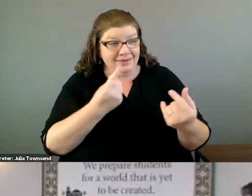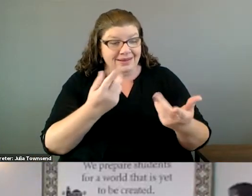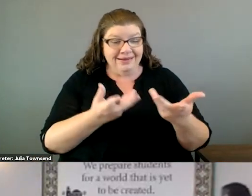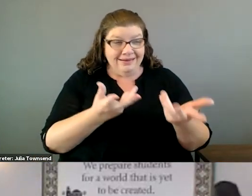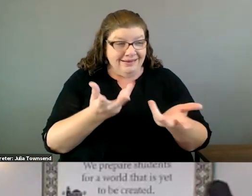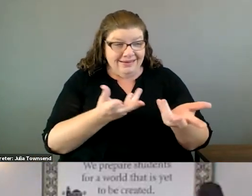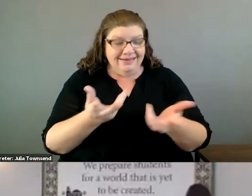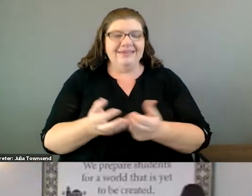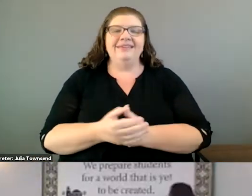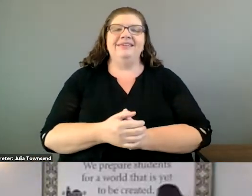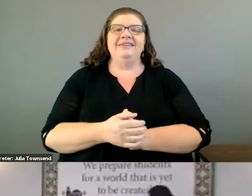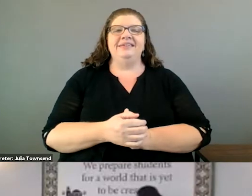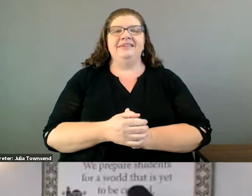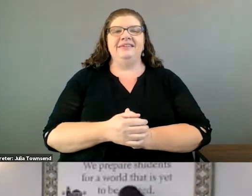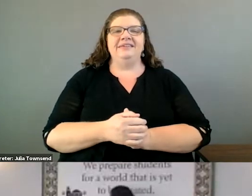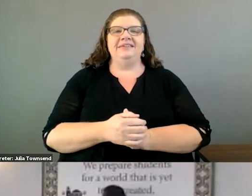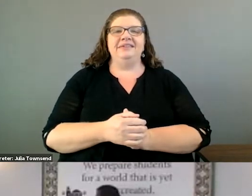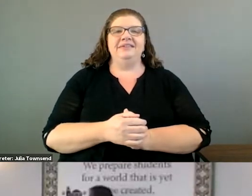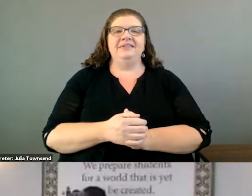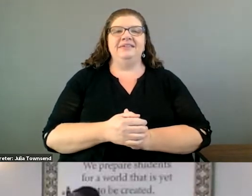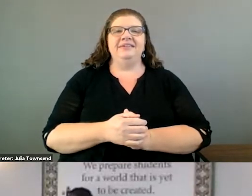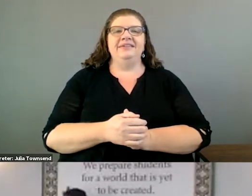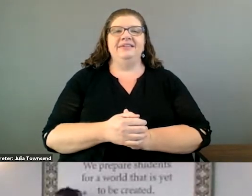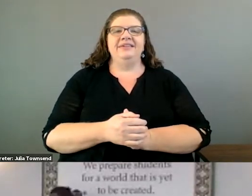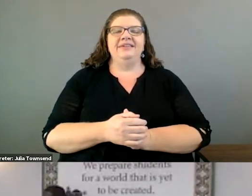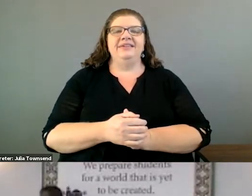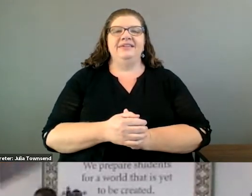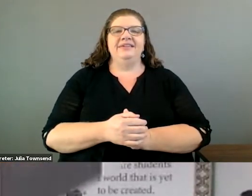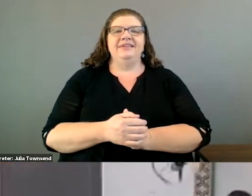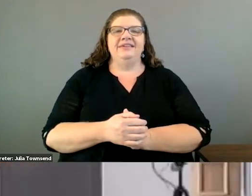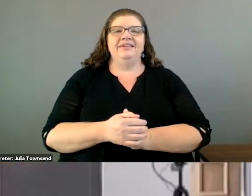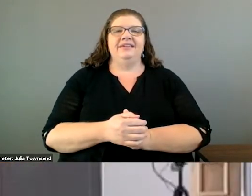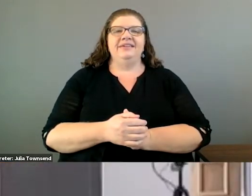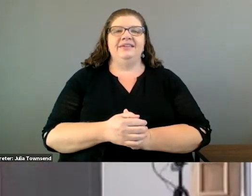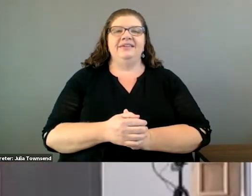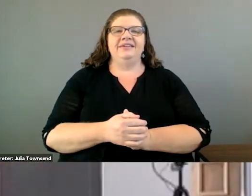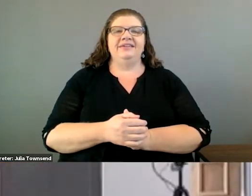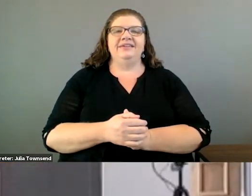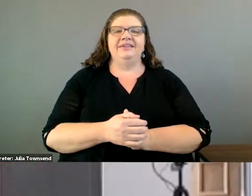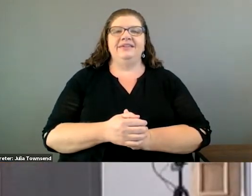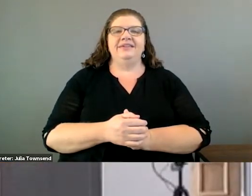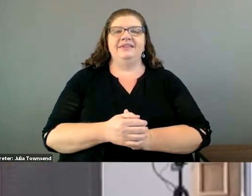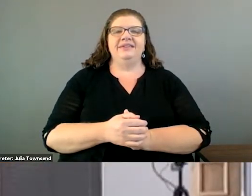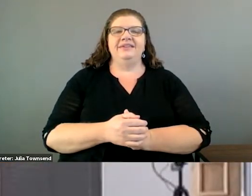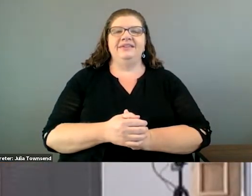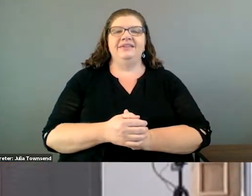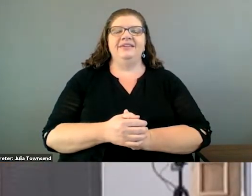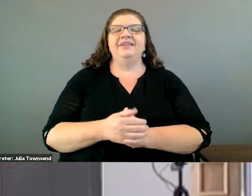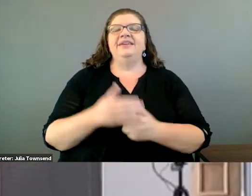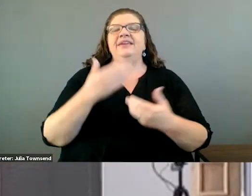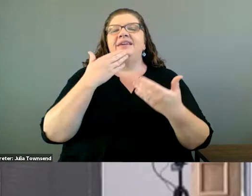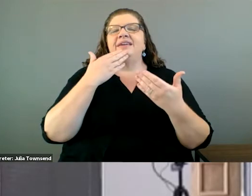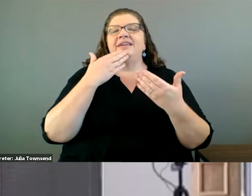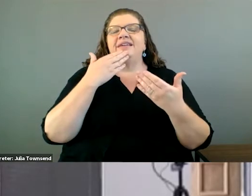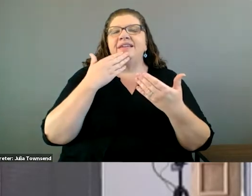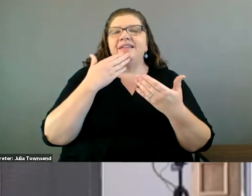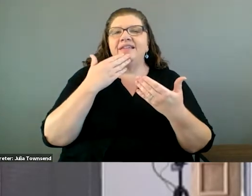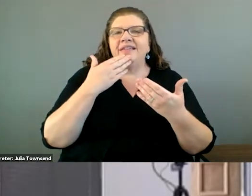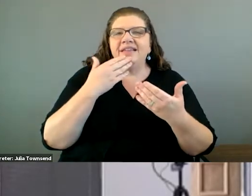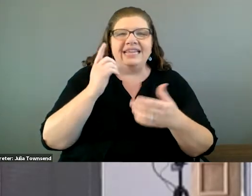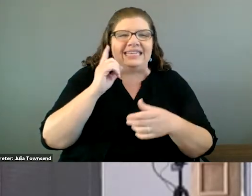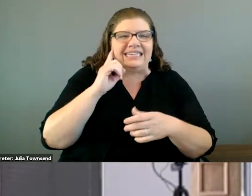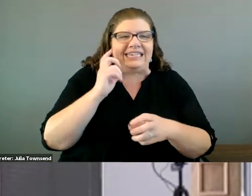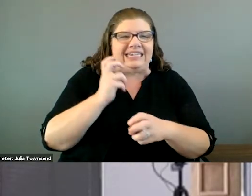otherwise? Sure, I'll just say that thank you very much for all your